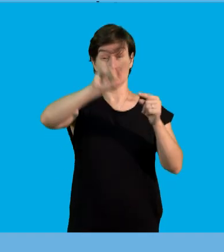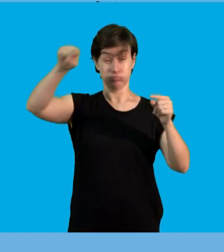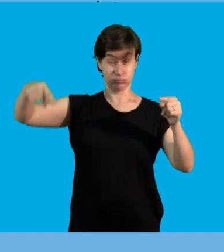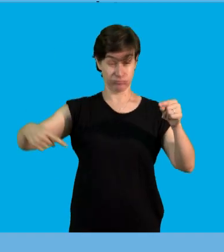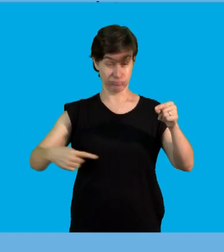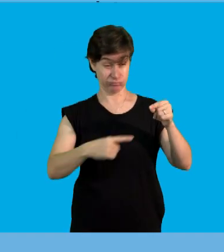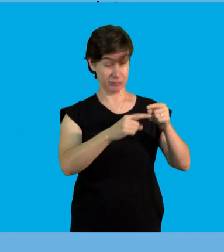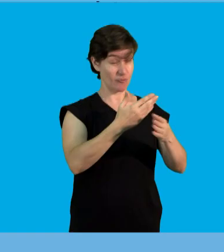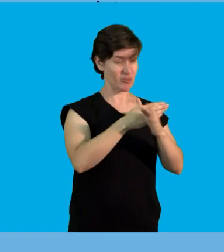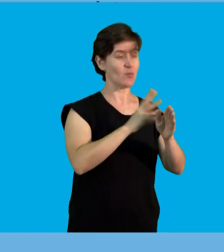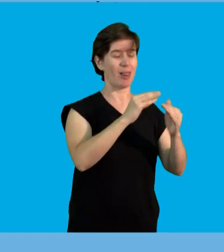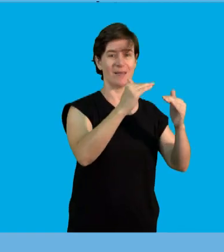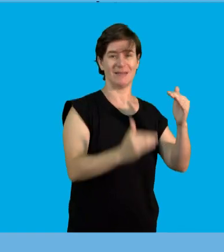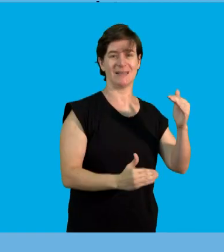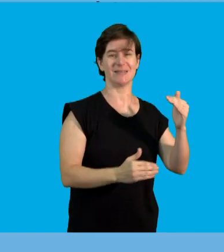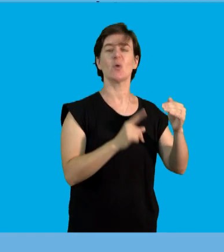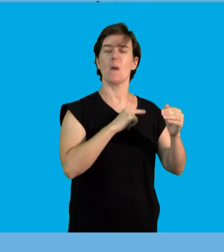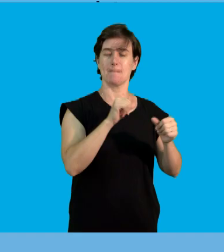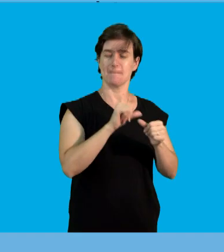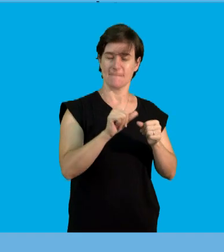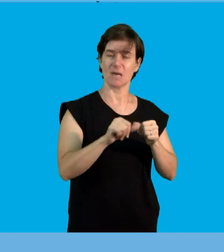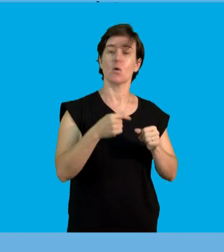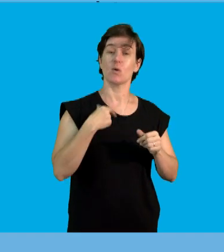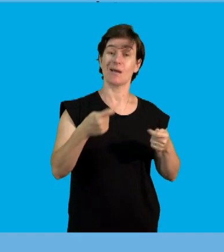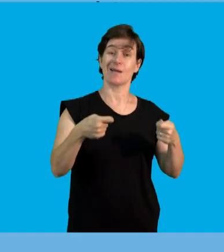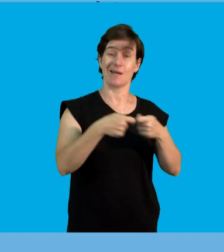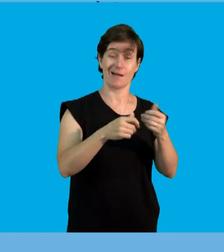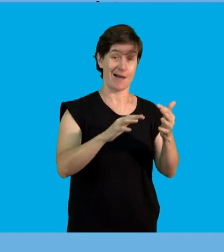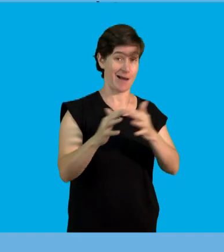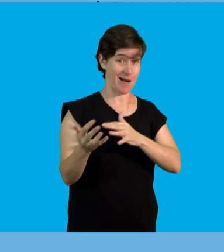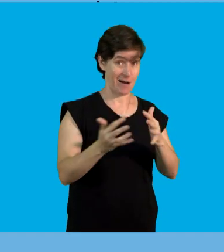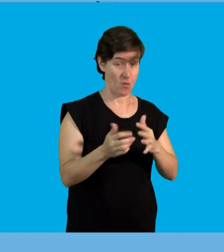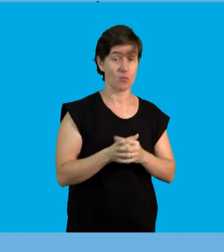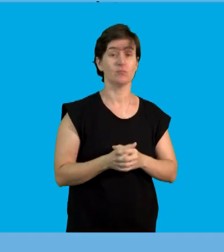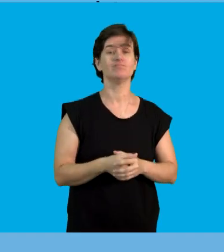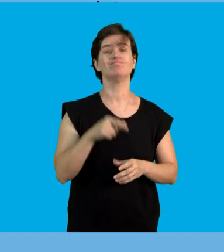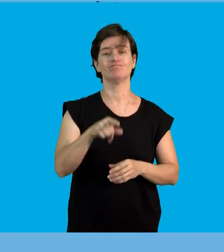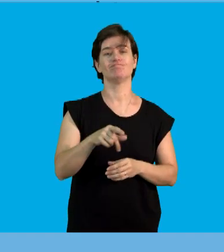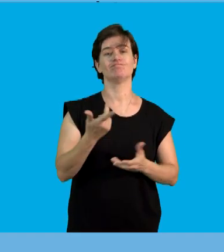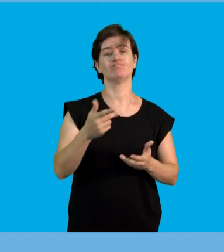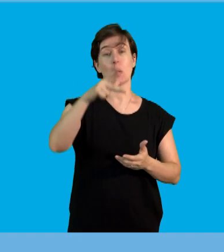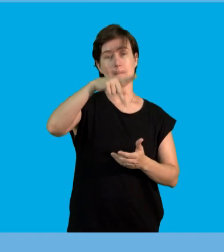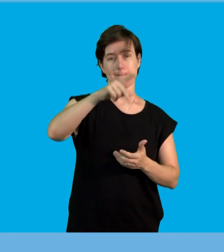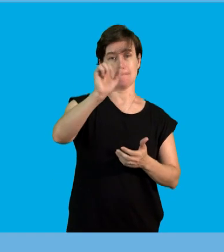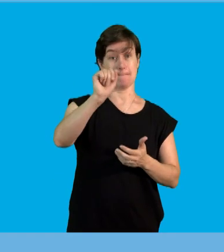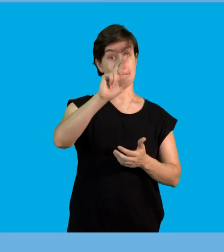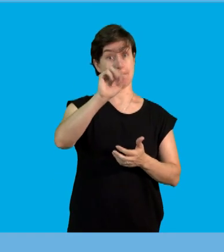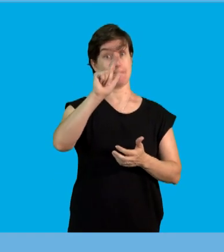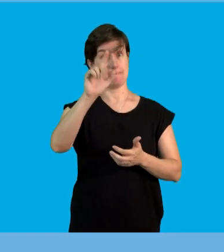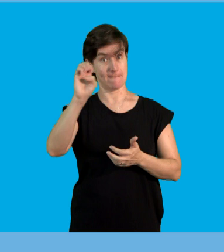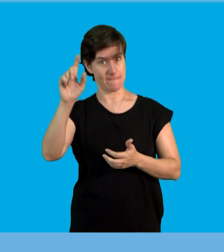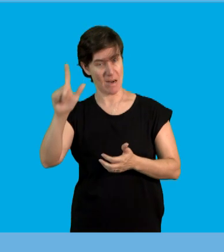the effective resistance of the circuit is going to be decreased. So therefore, which is why we are always going to be connecting our